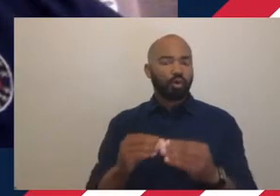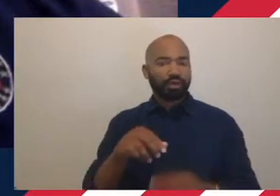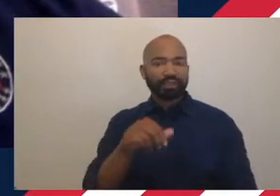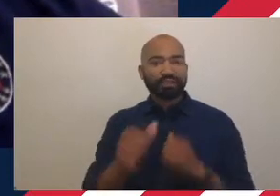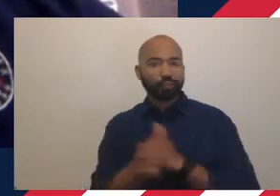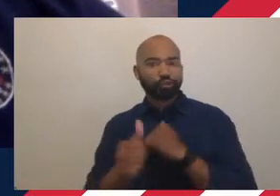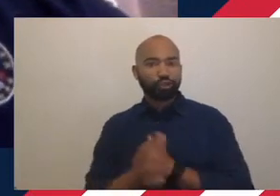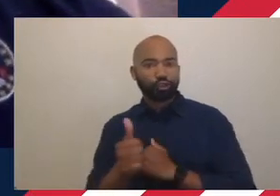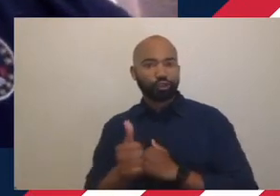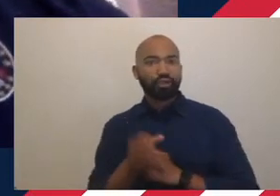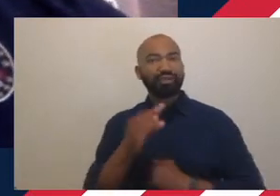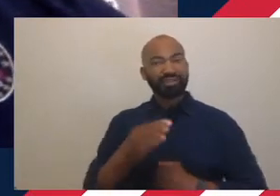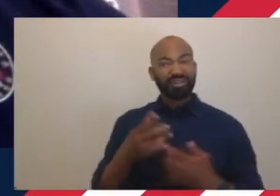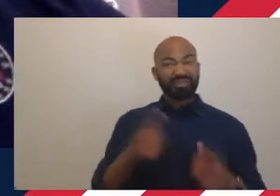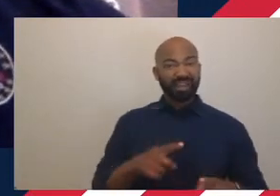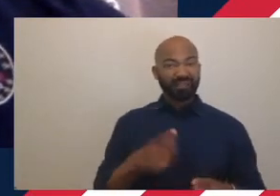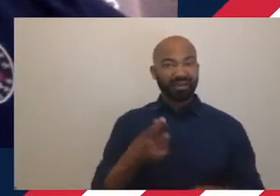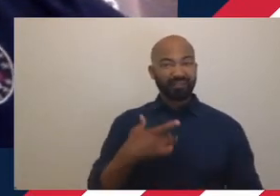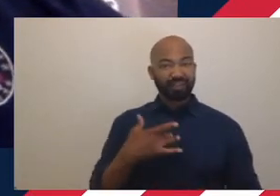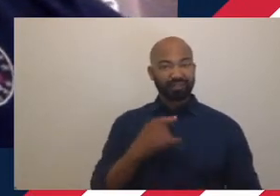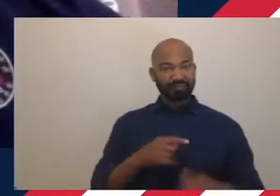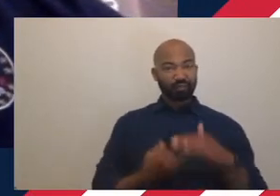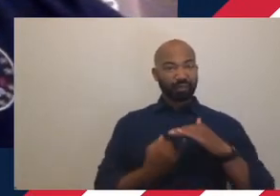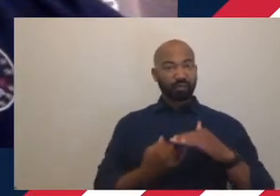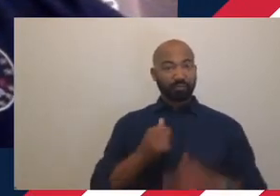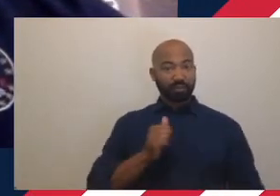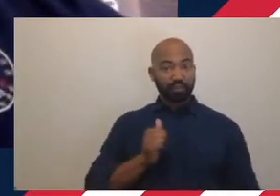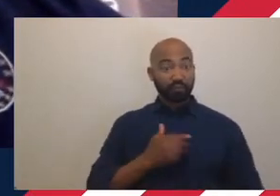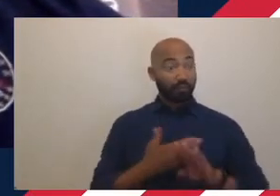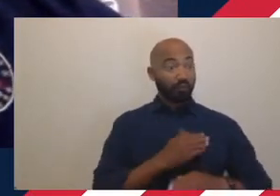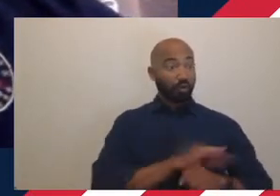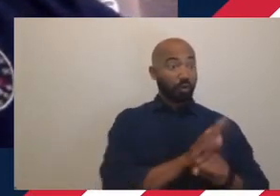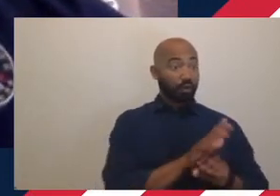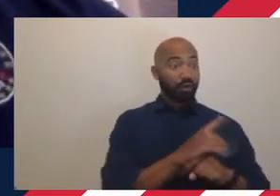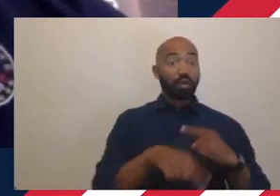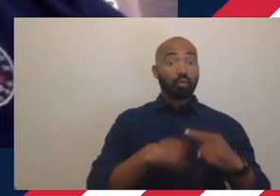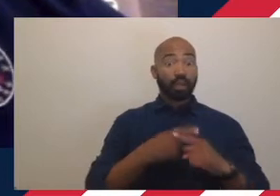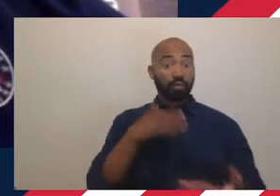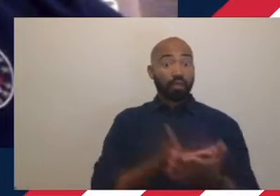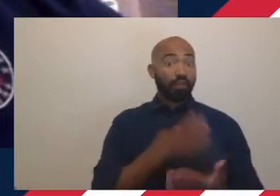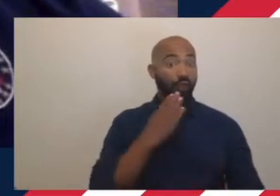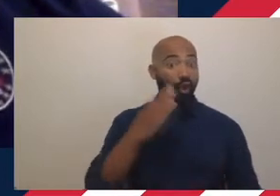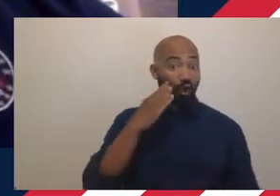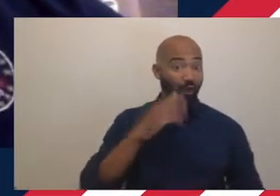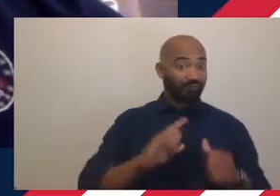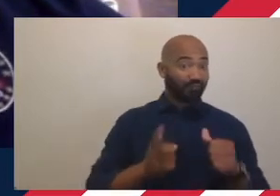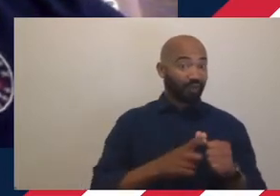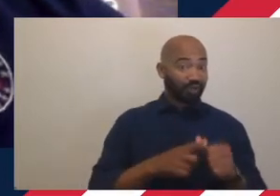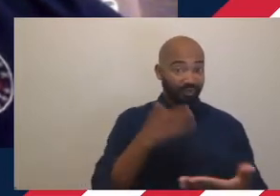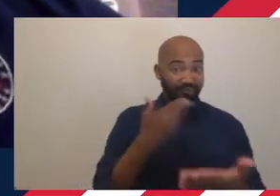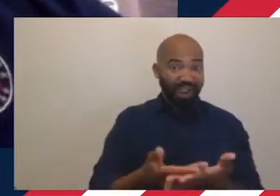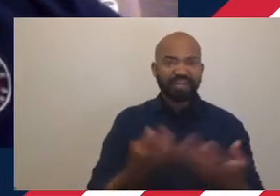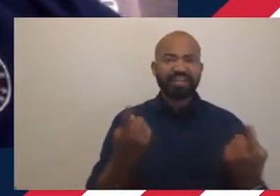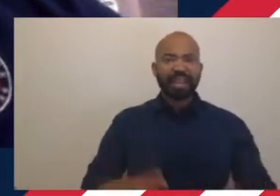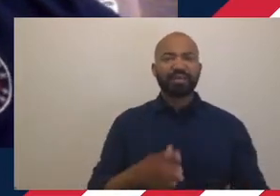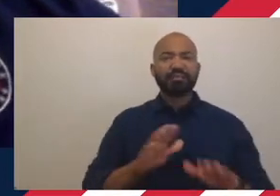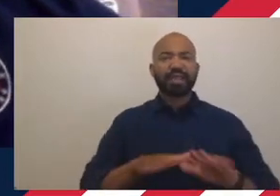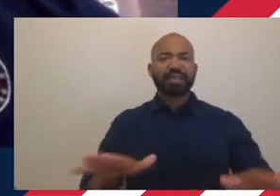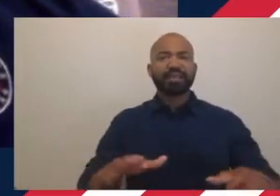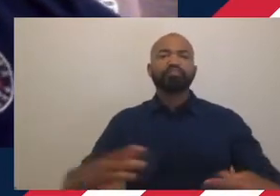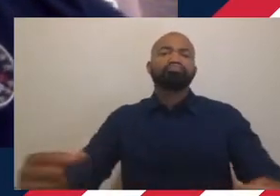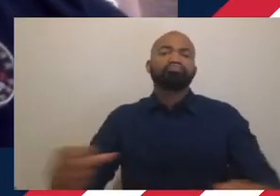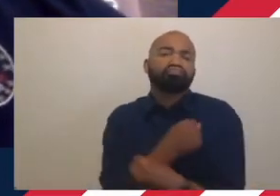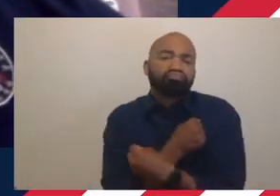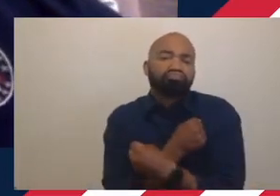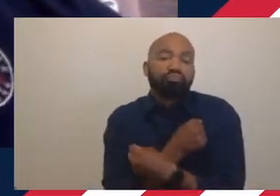my family. Before the pandemic, the first thing I did when I got home from work was hug my kids. Now I throw all my clothes in the